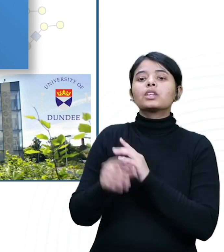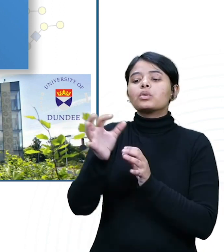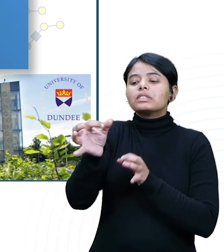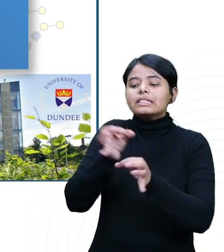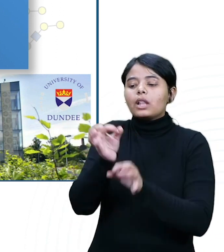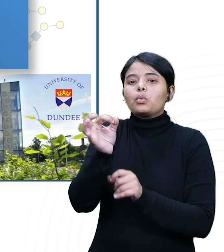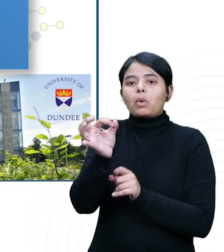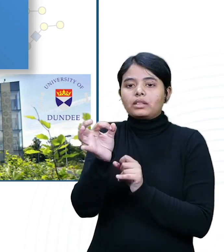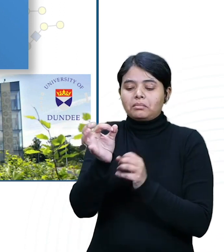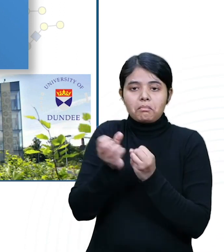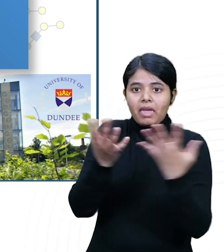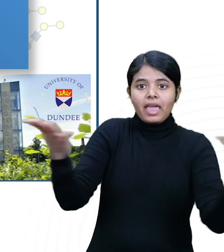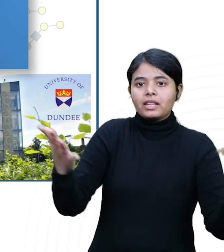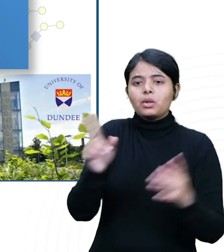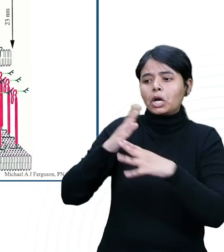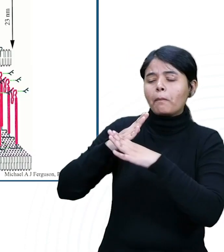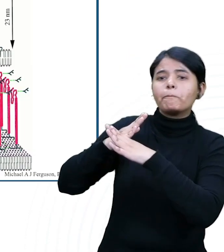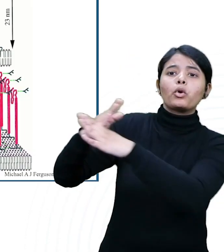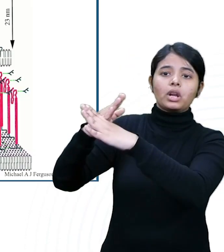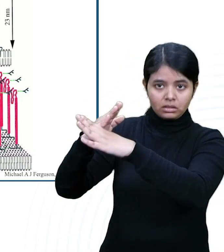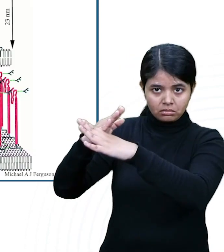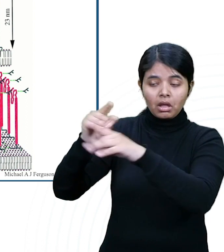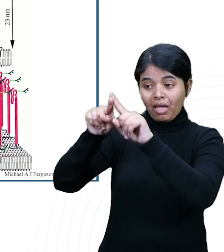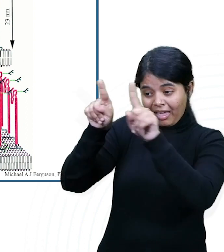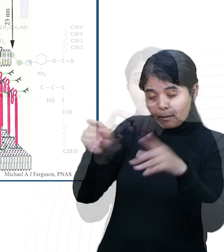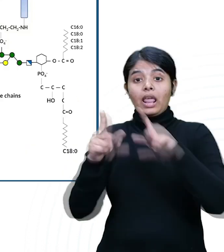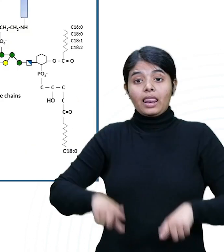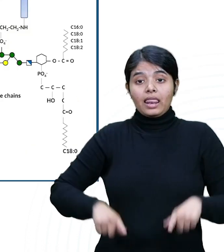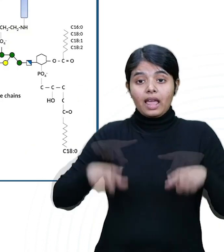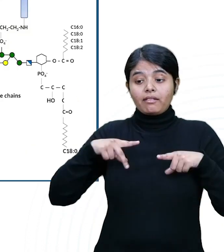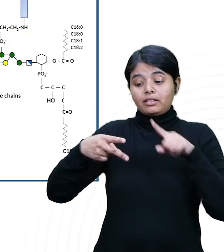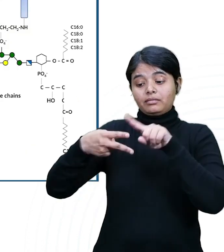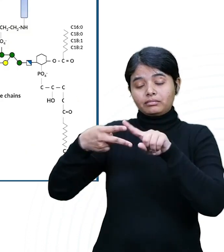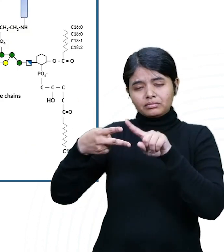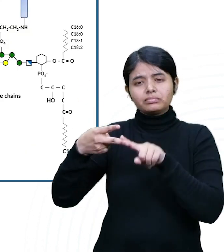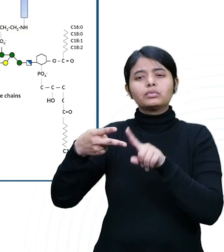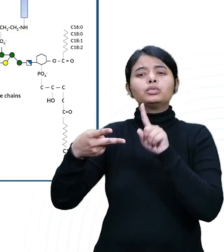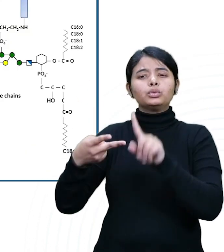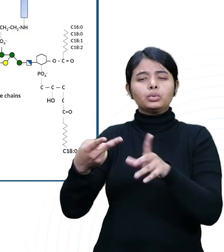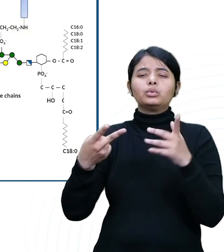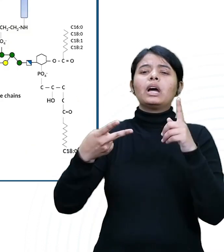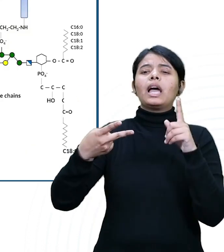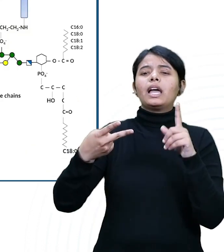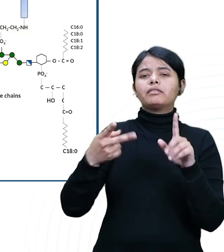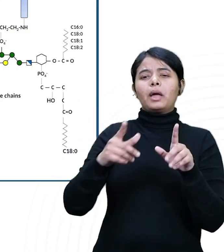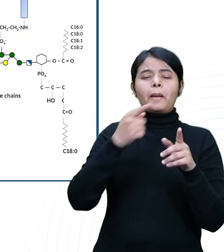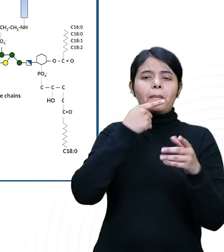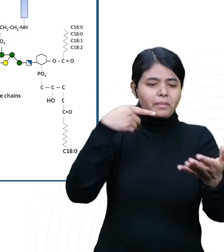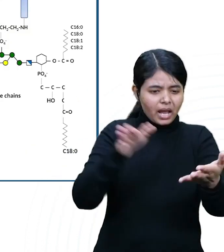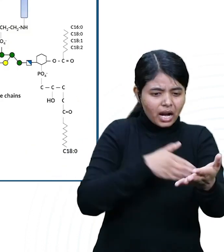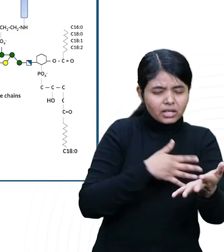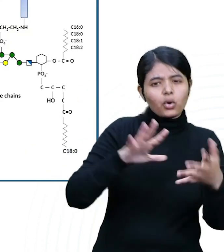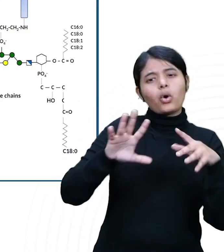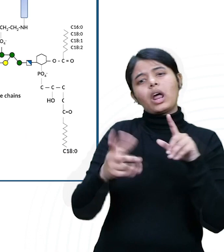decoding of parasite glycosylation the scientific lectures were supported by the islev team of